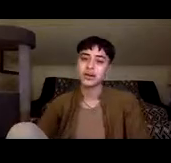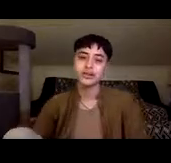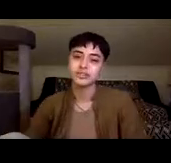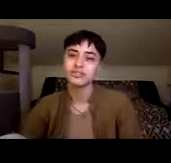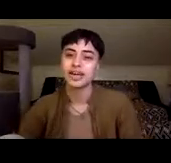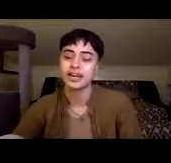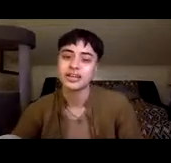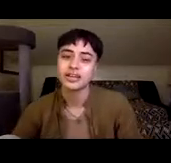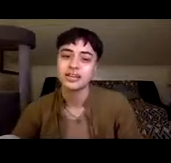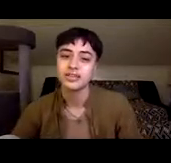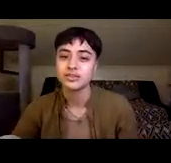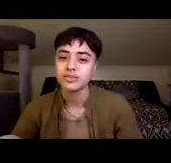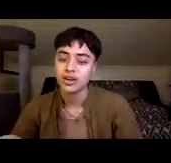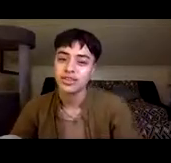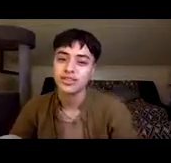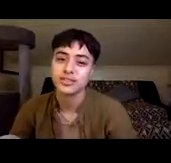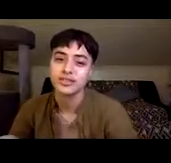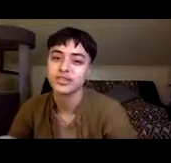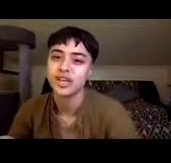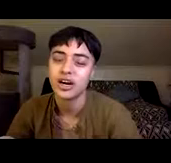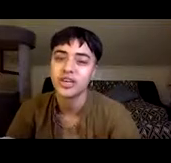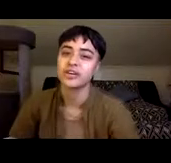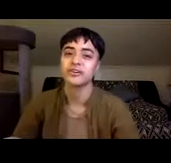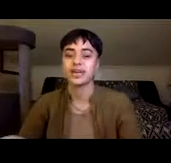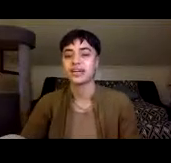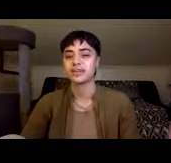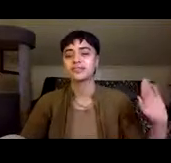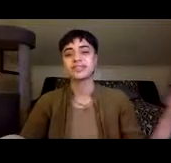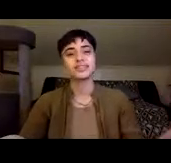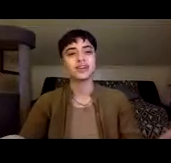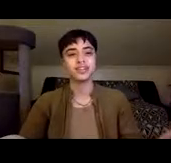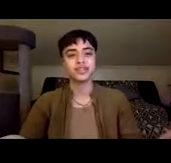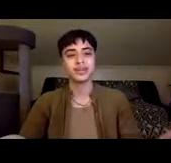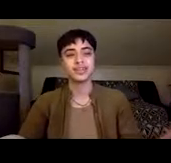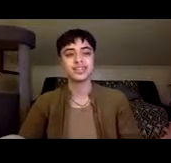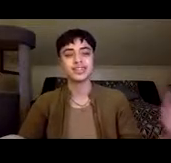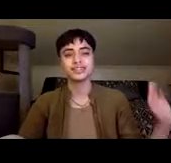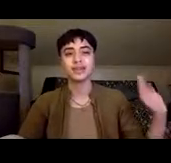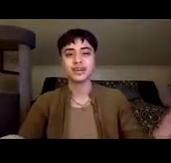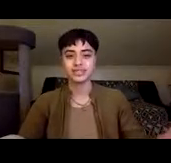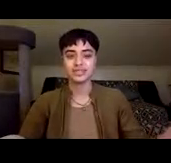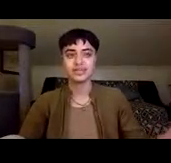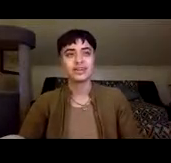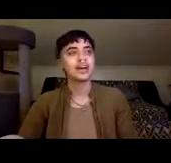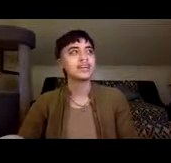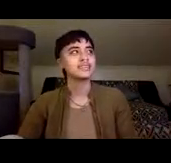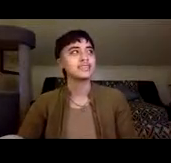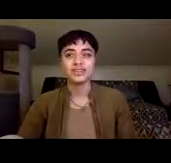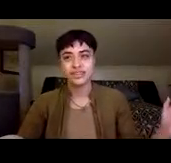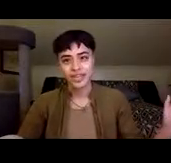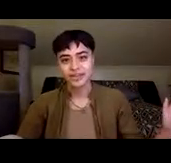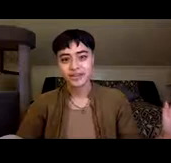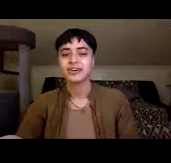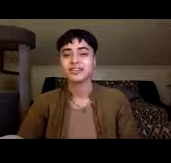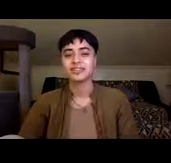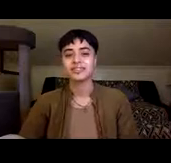fiber arts at the School of the Art Institute of Chicago, and I recently graduated this past, I guess, a year